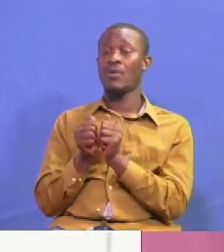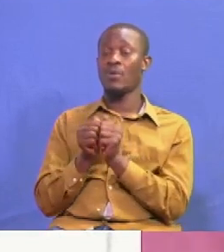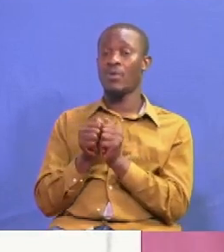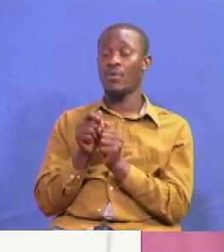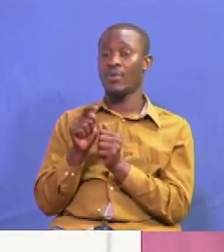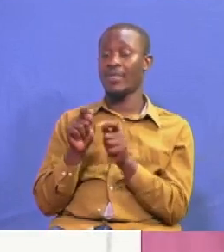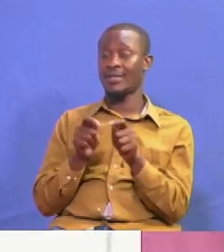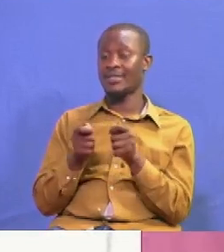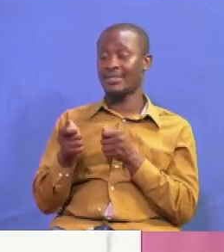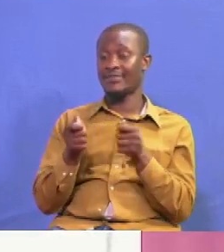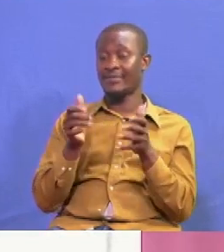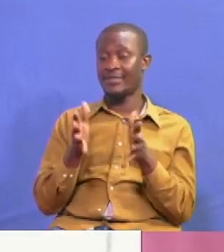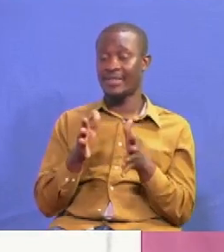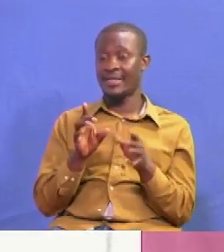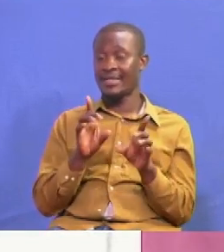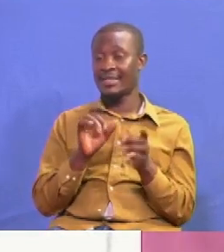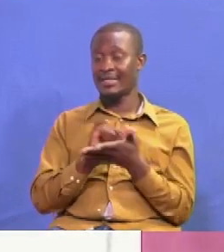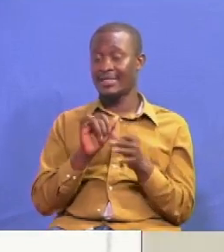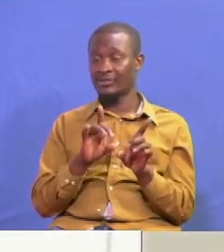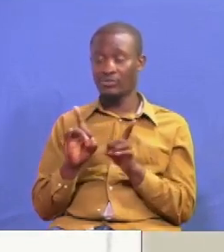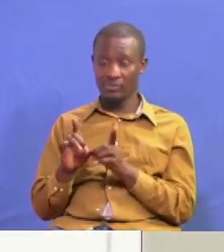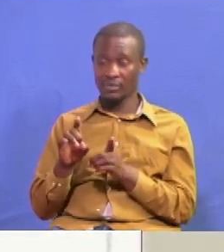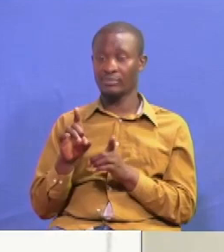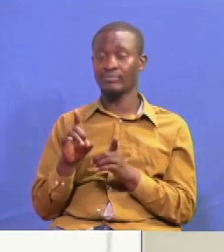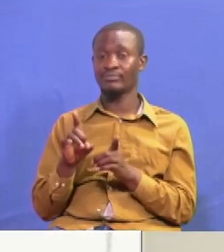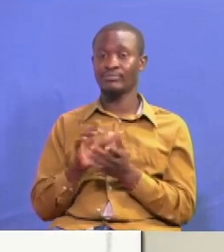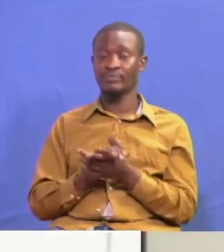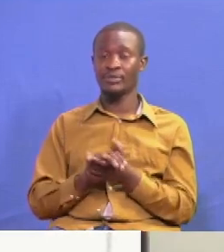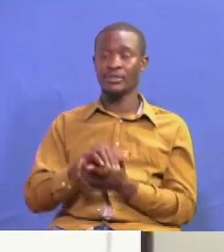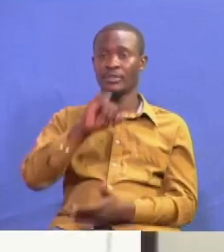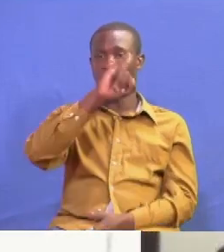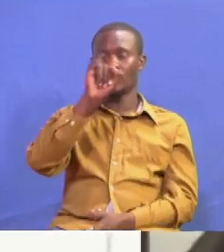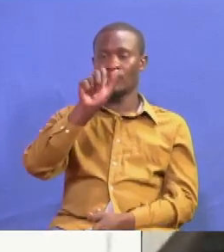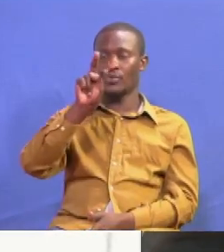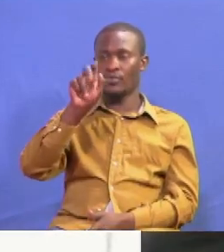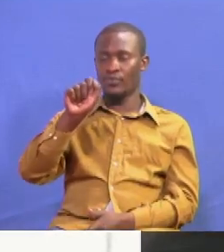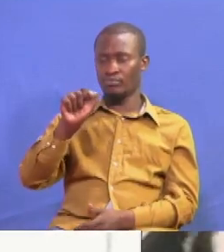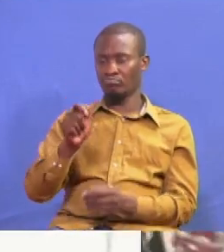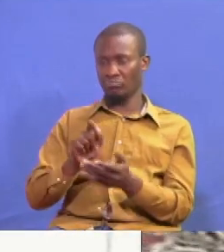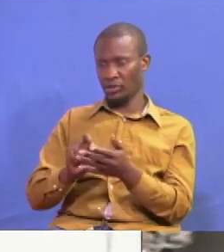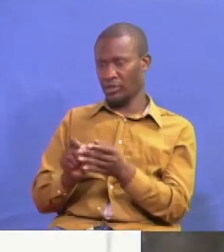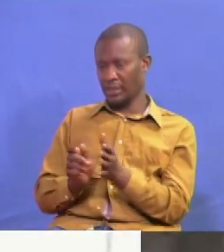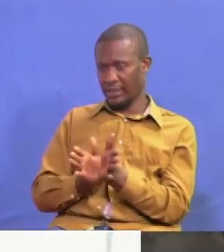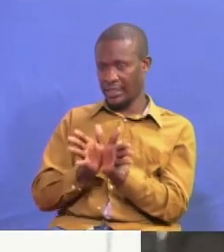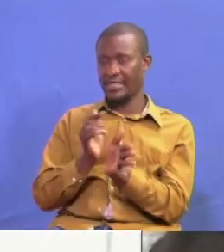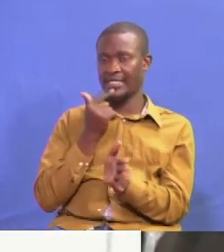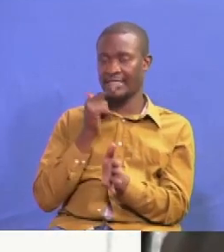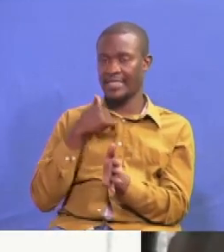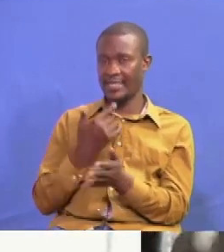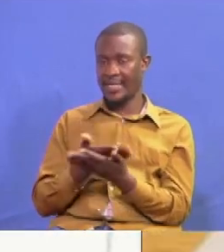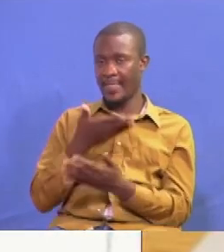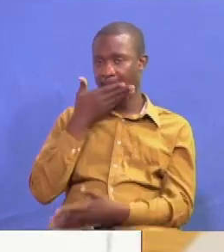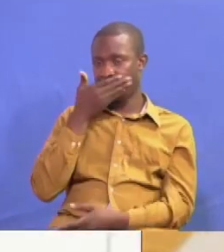with the drivers that are doing passenger vehicles. John Mutisia, the Secretary General of Road Safety, says the